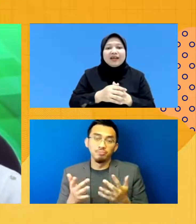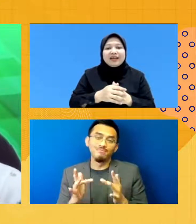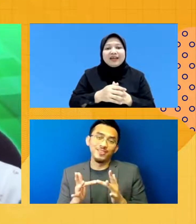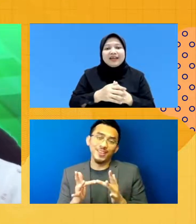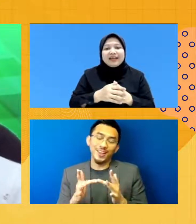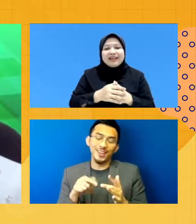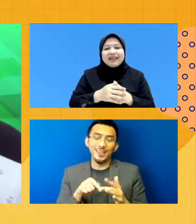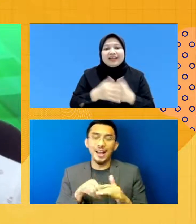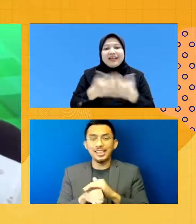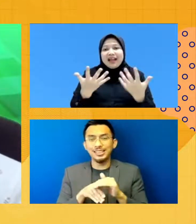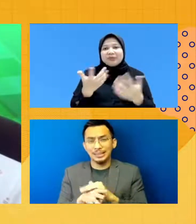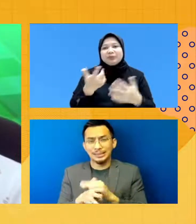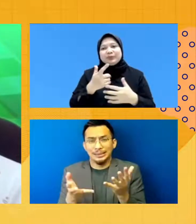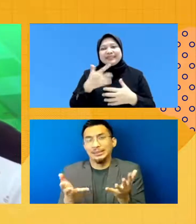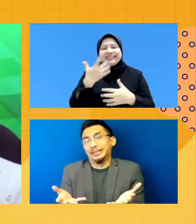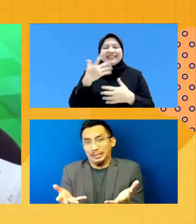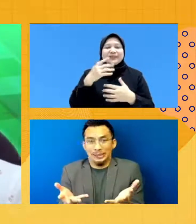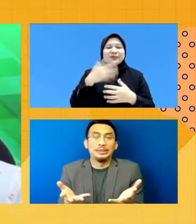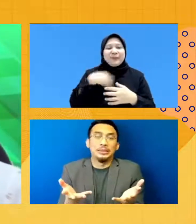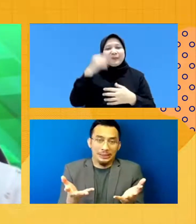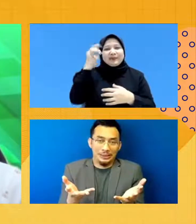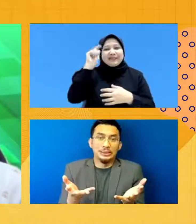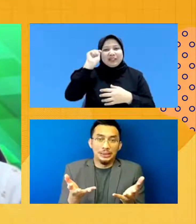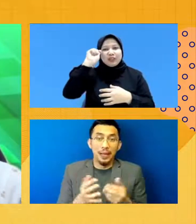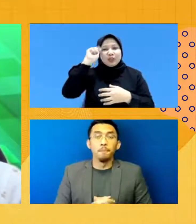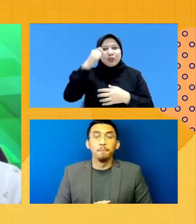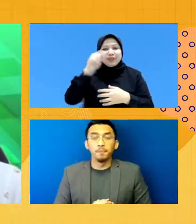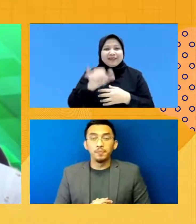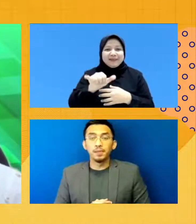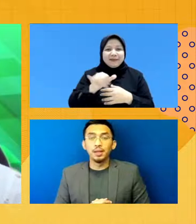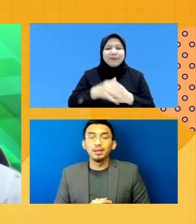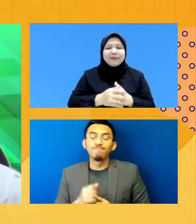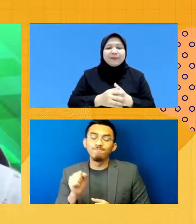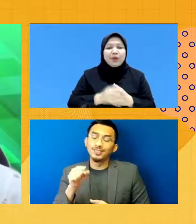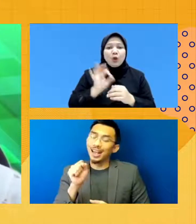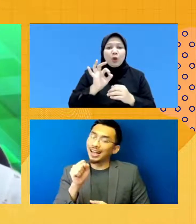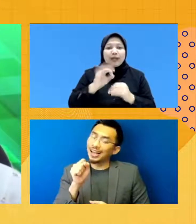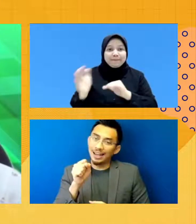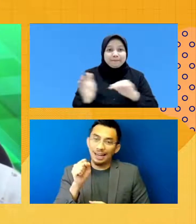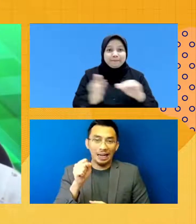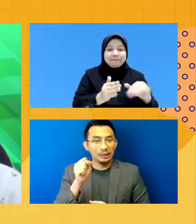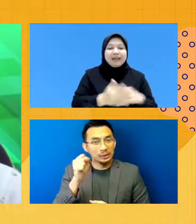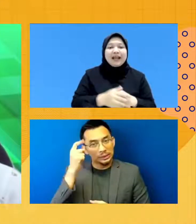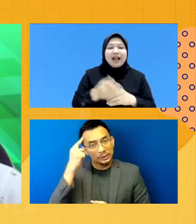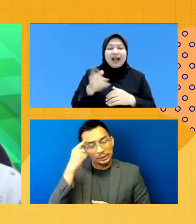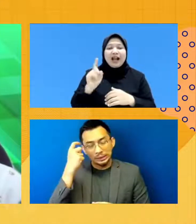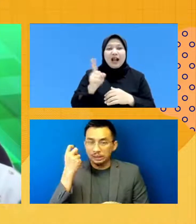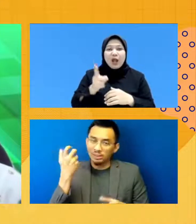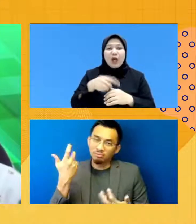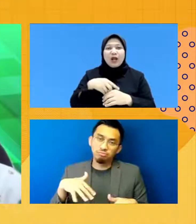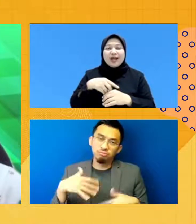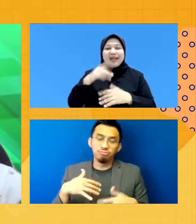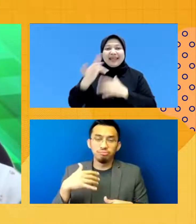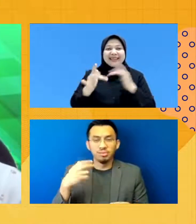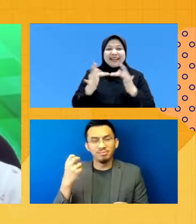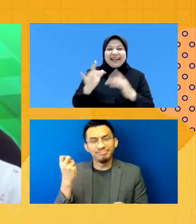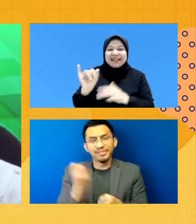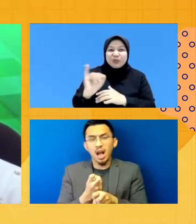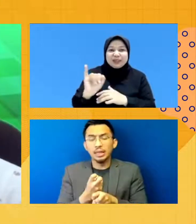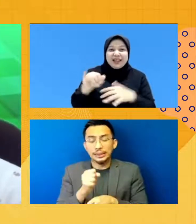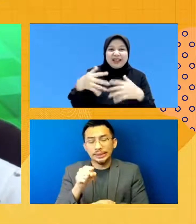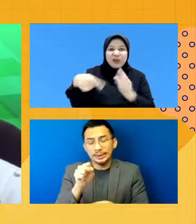thing. And let's moving into bad stuff. So bad stuff, it's not like bad. So when we come to the